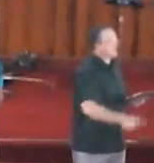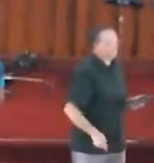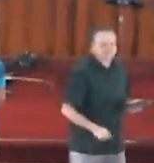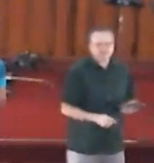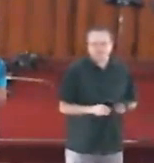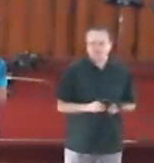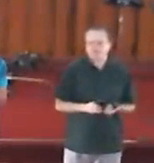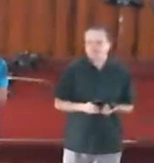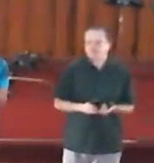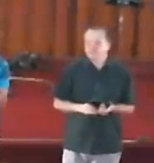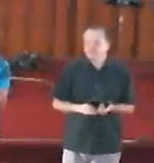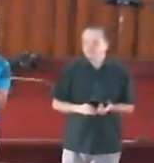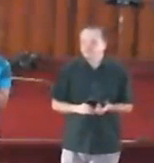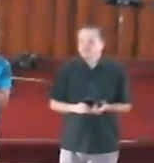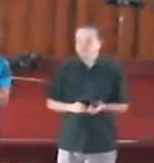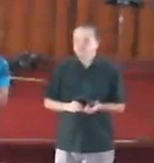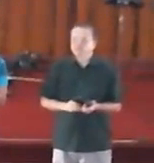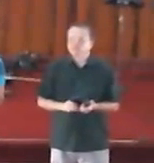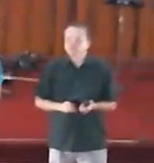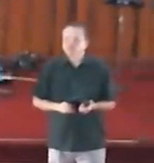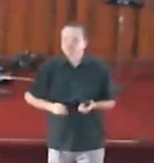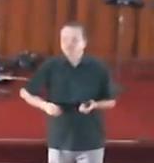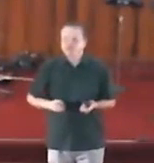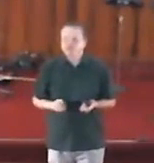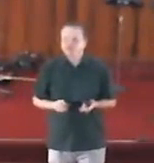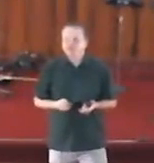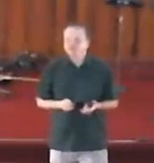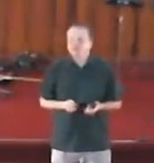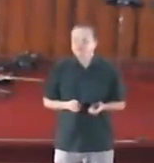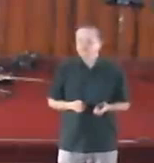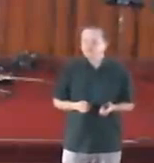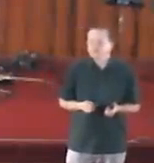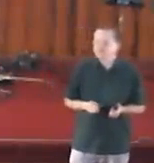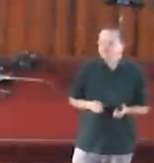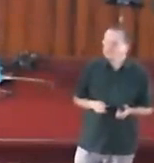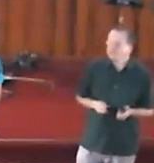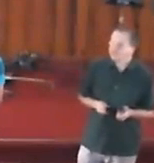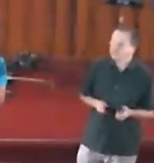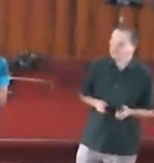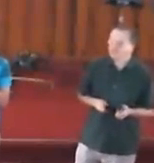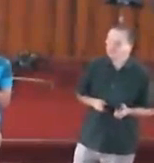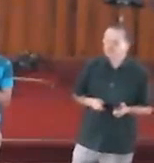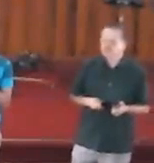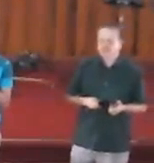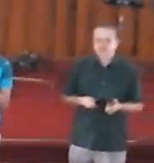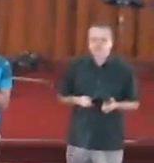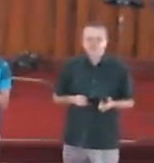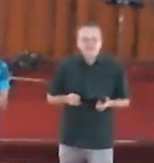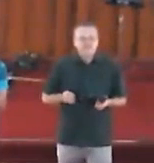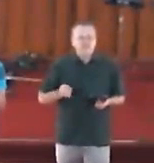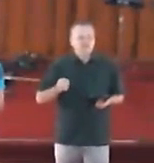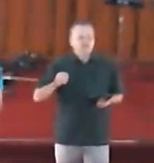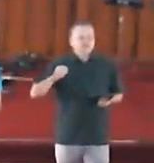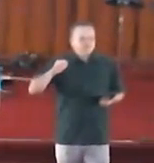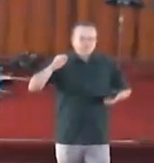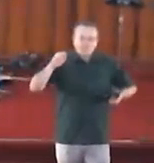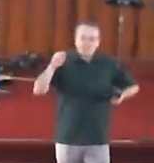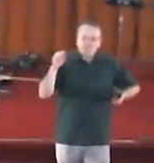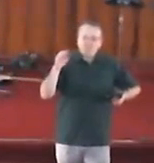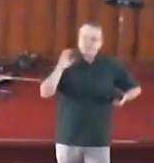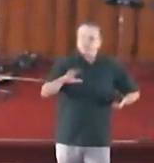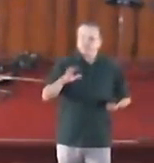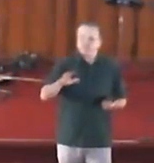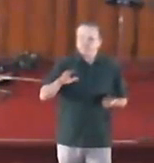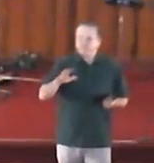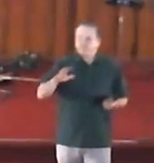predicar más. There's a story in Acts chapter 4 where the government prohibited the disciples from preaching. Y